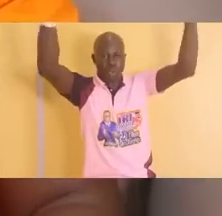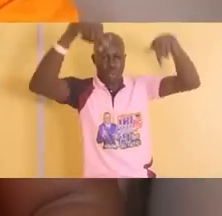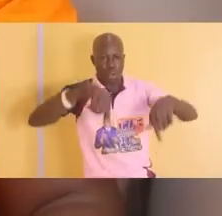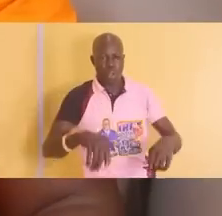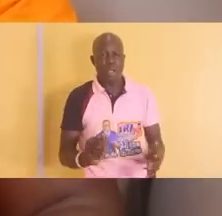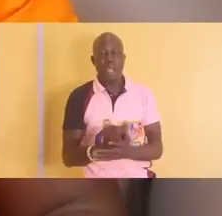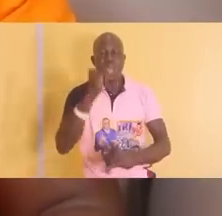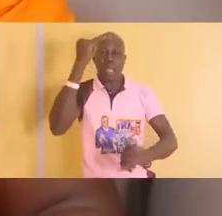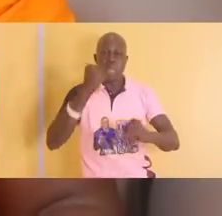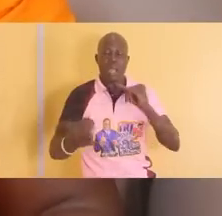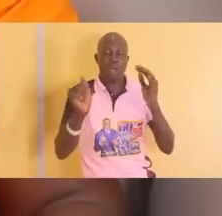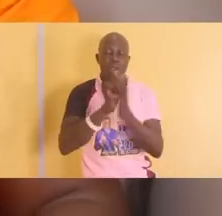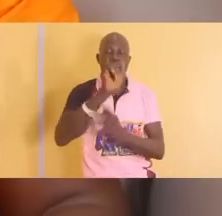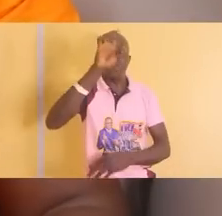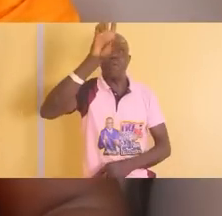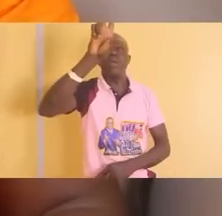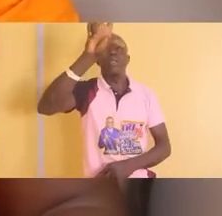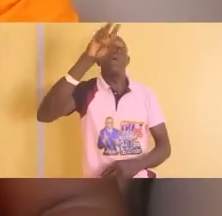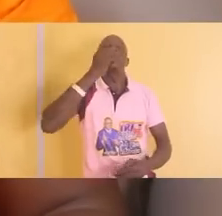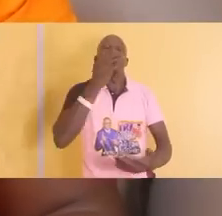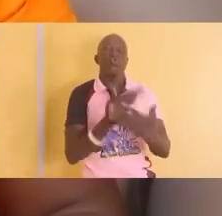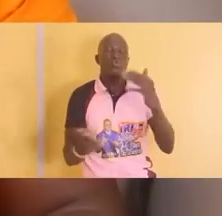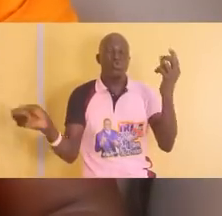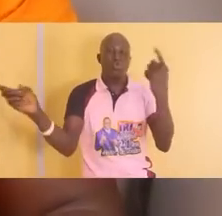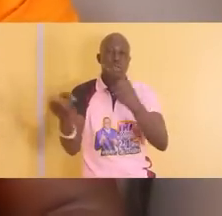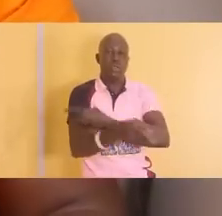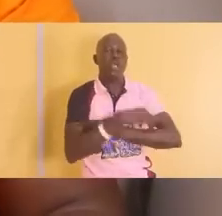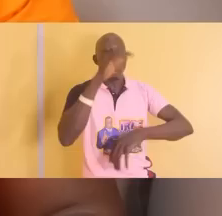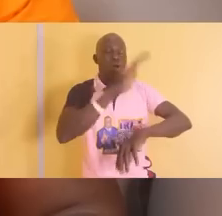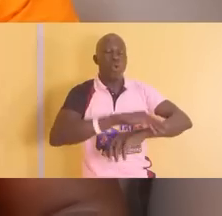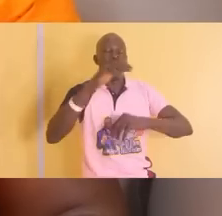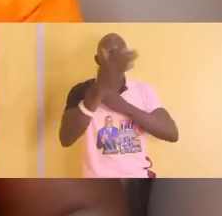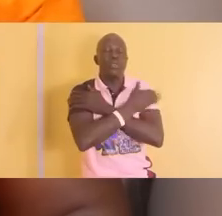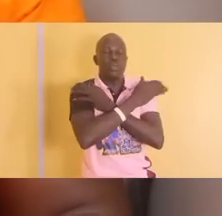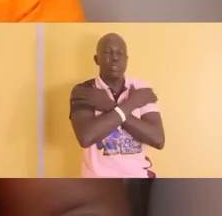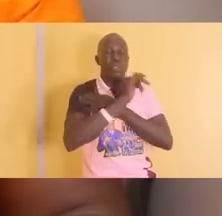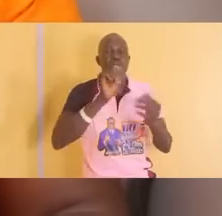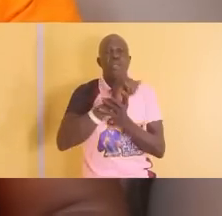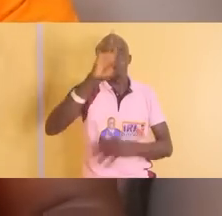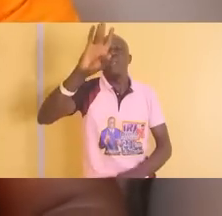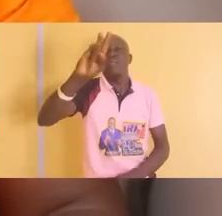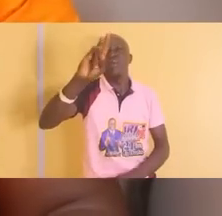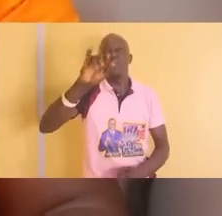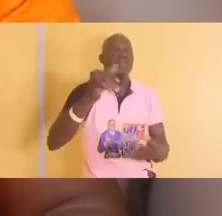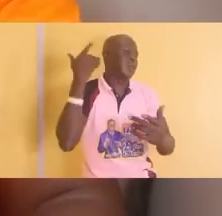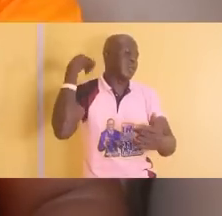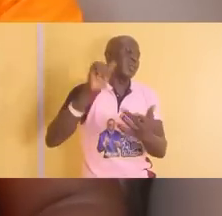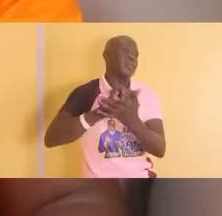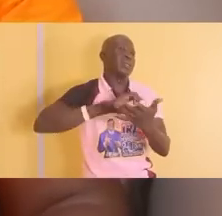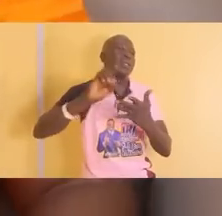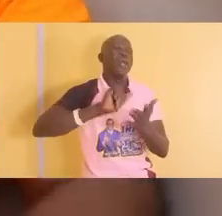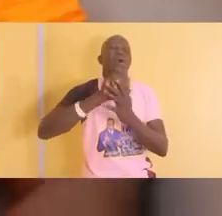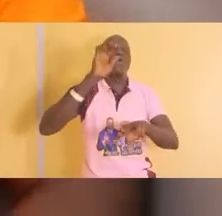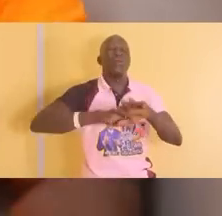descended. It is 30 good years on Sunday, on the 17th, from last week,